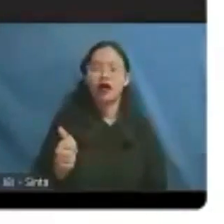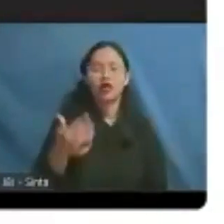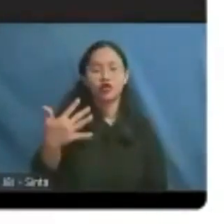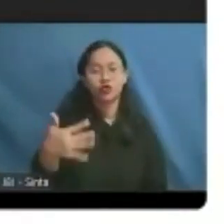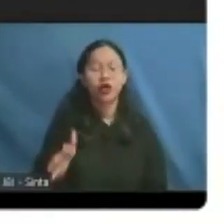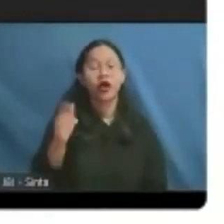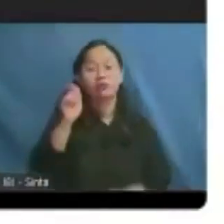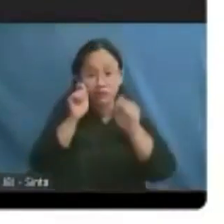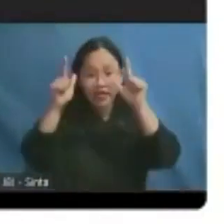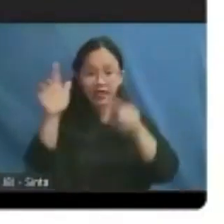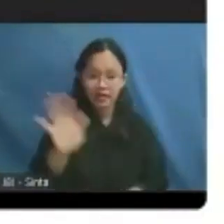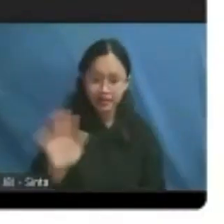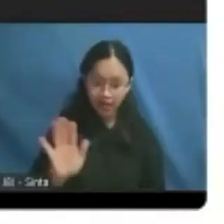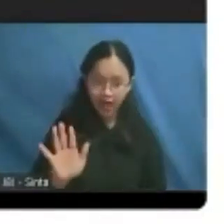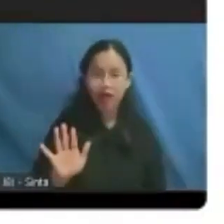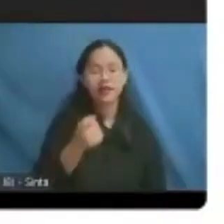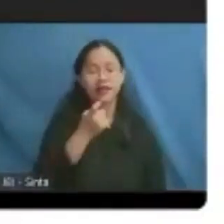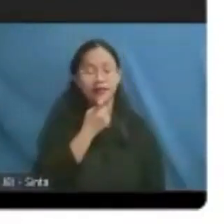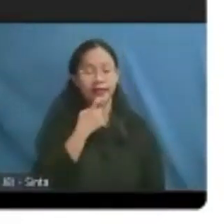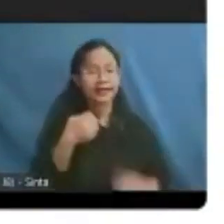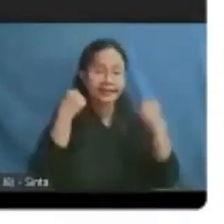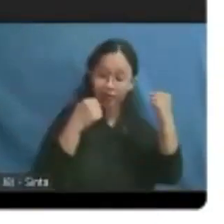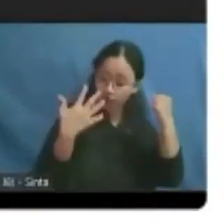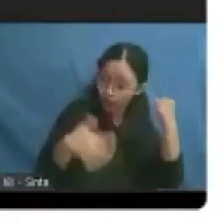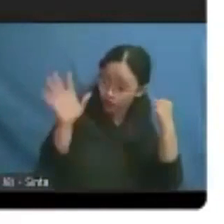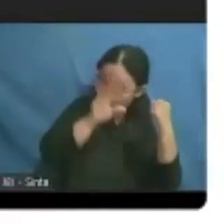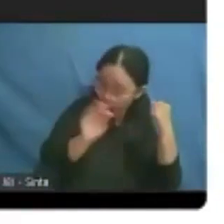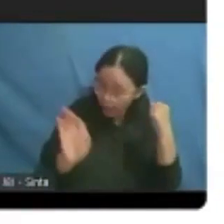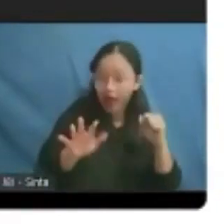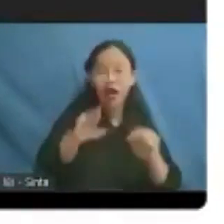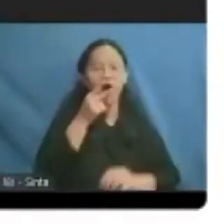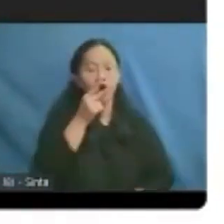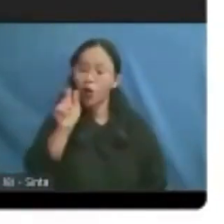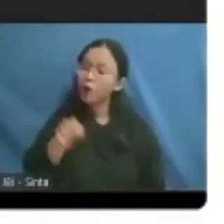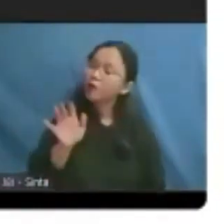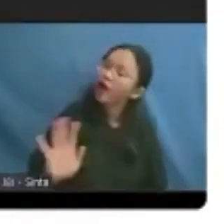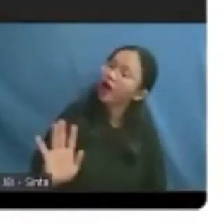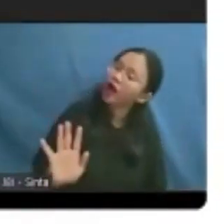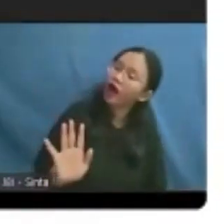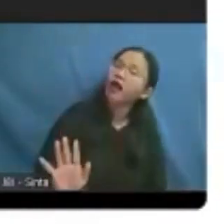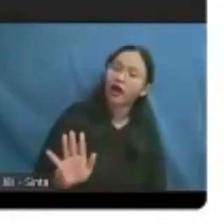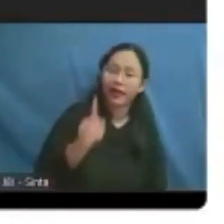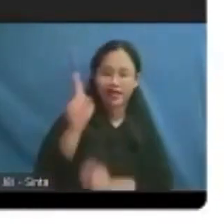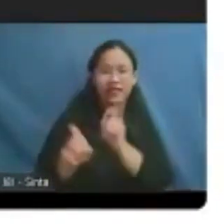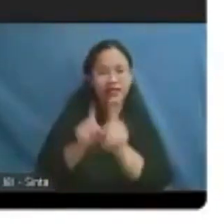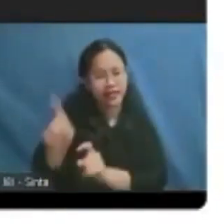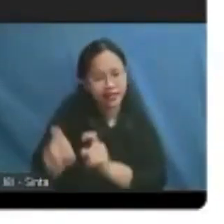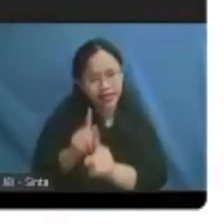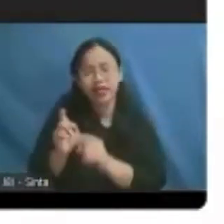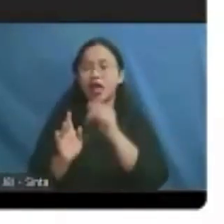questions about income and the education level and the